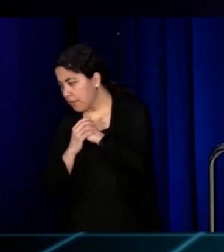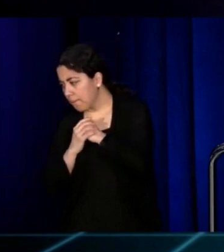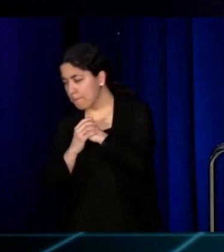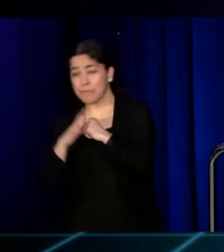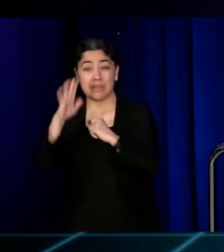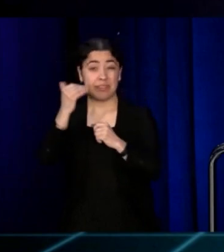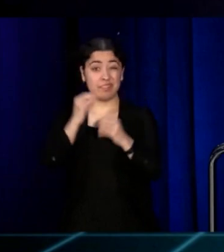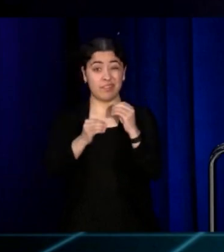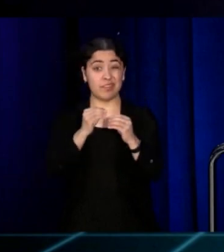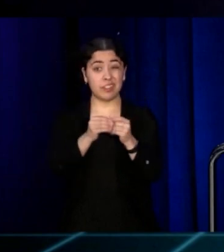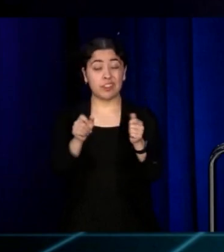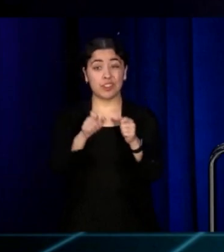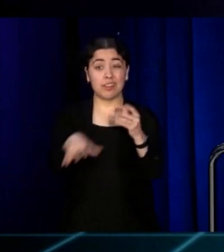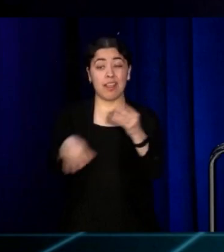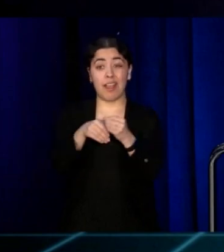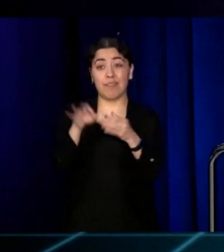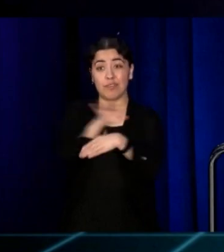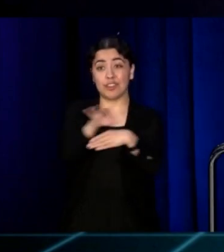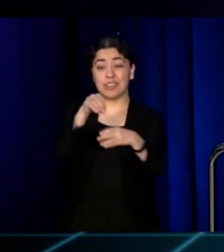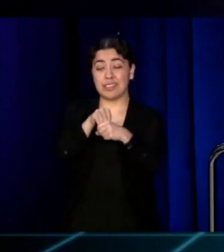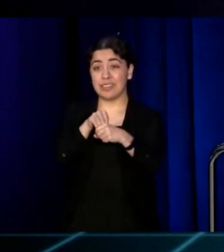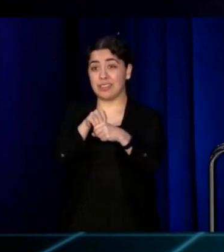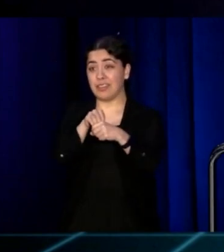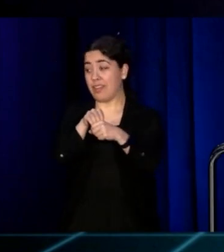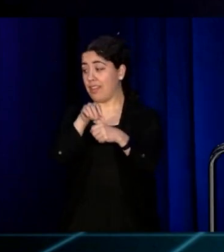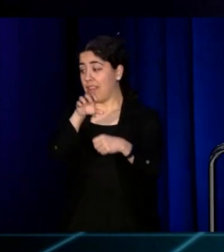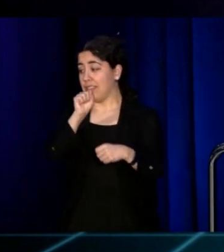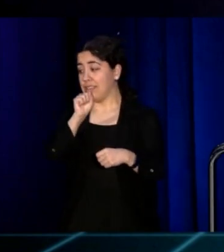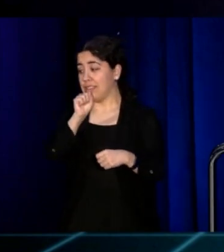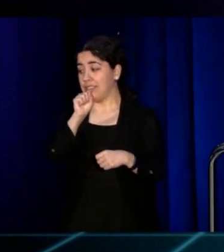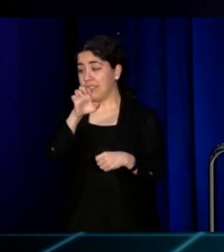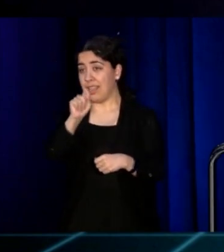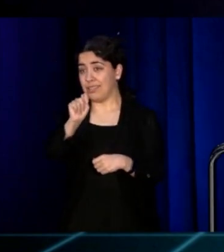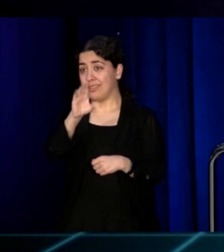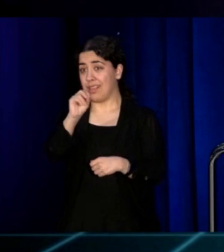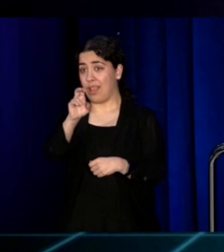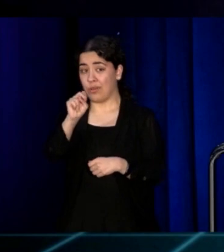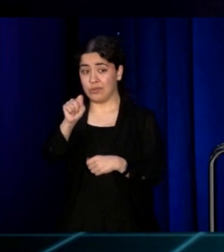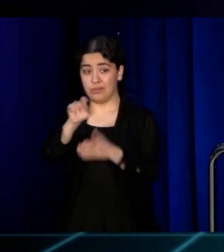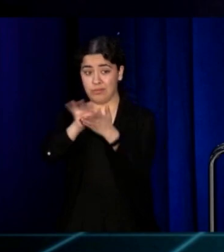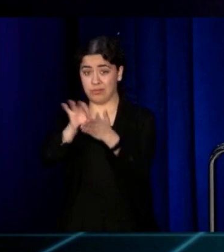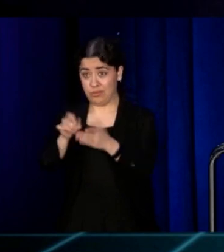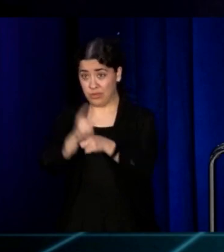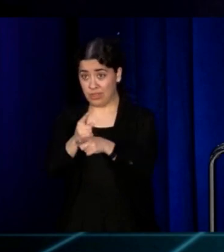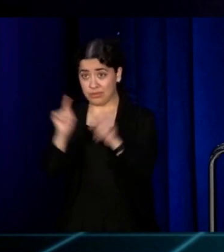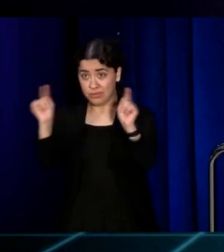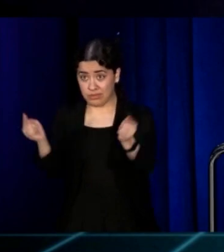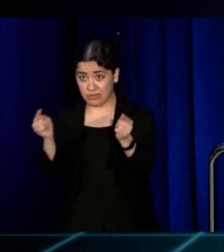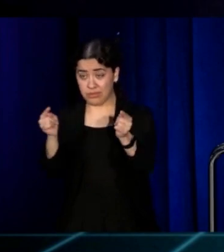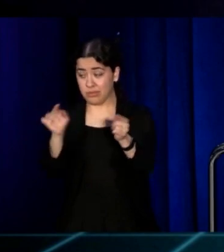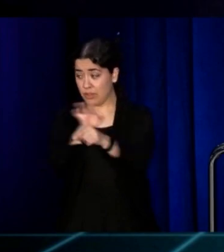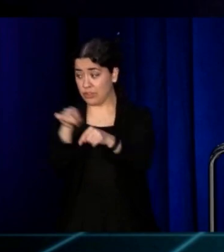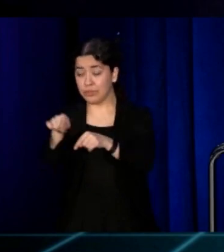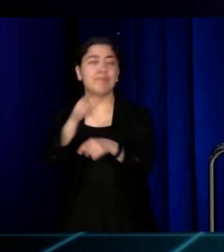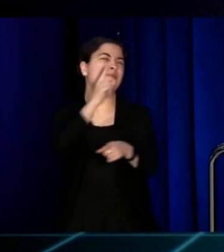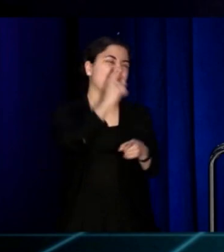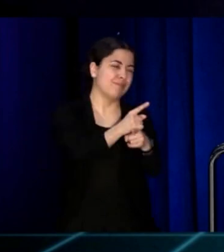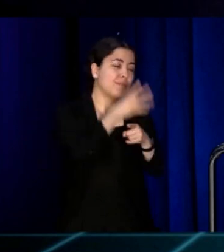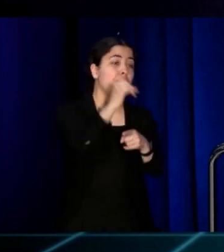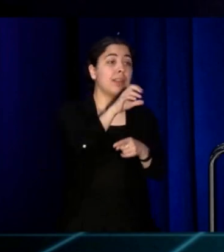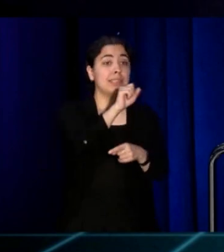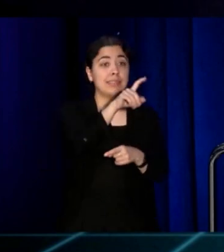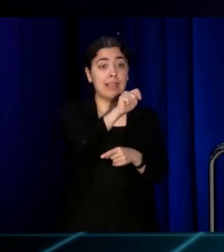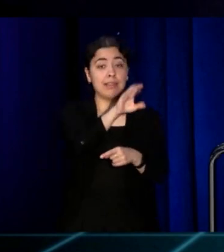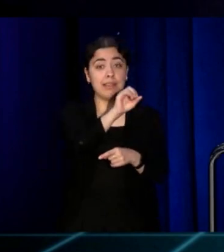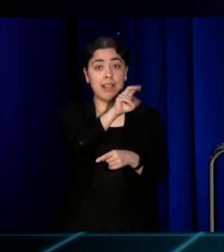probably put a function inside the set count, right? Yeah, exactly. So you have to do that because set count is asynchronous. So that count is